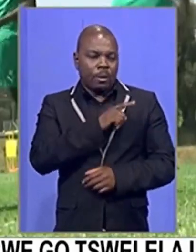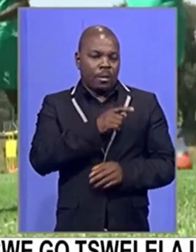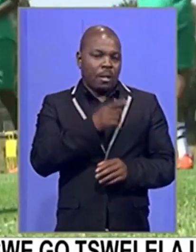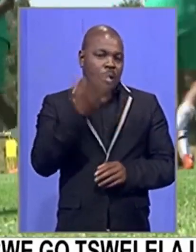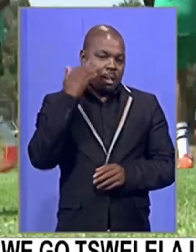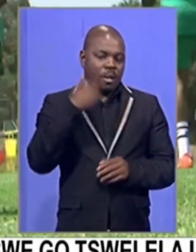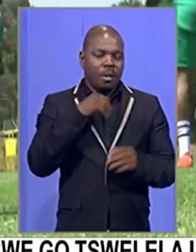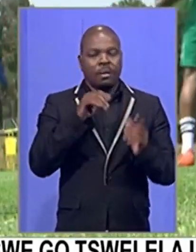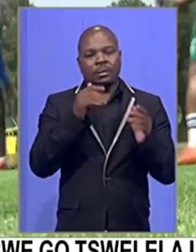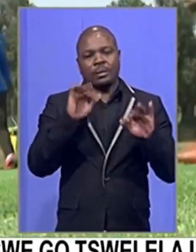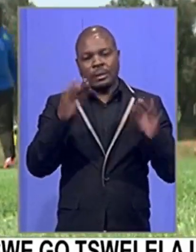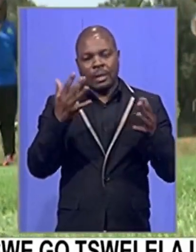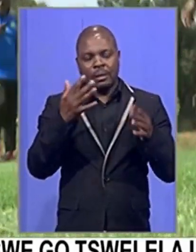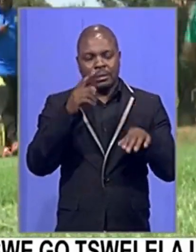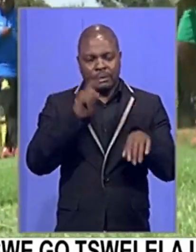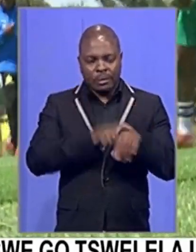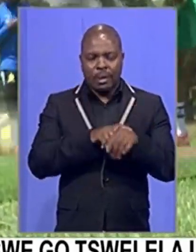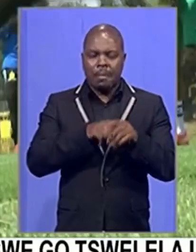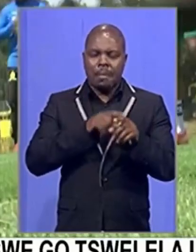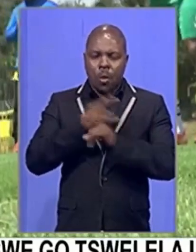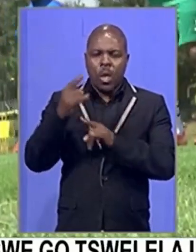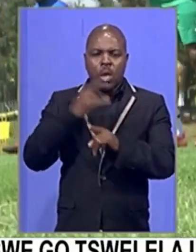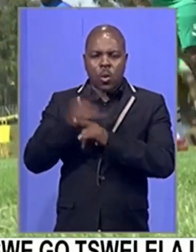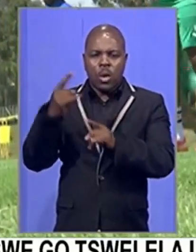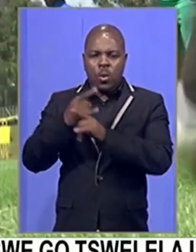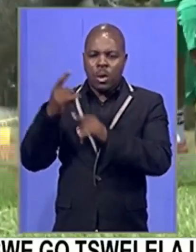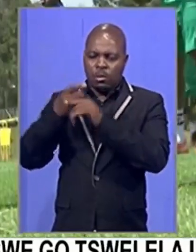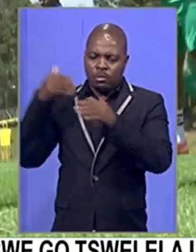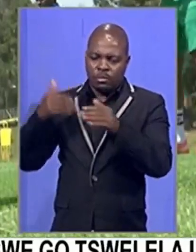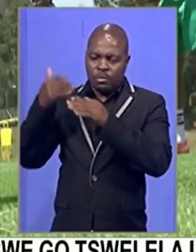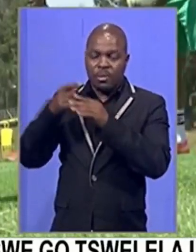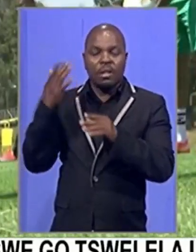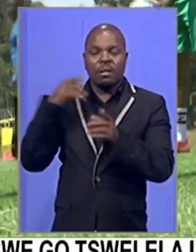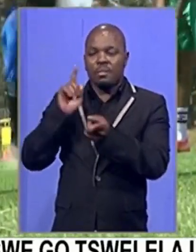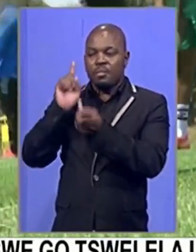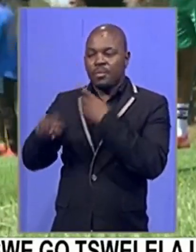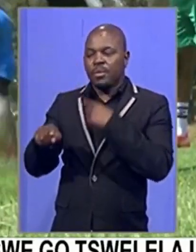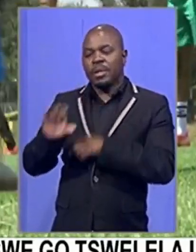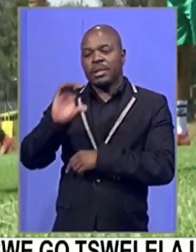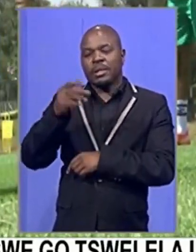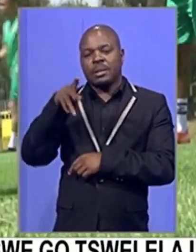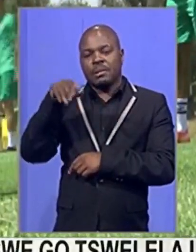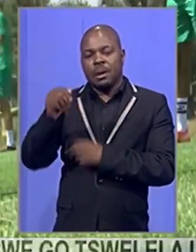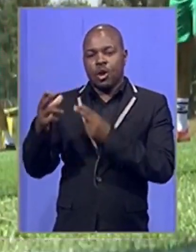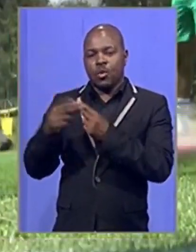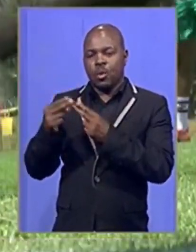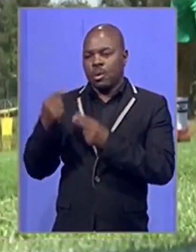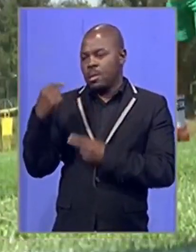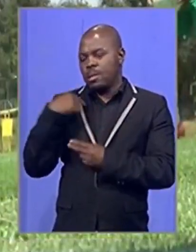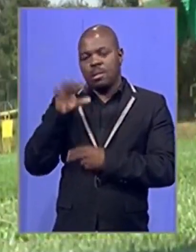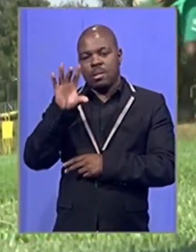bona ya bolesome ka tatelano kgahlanong le Chipa United ka labobedi.